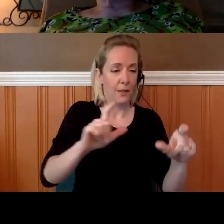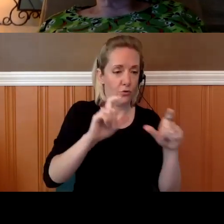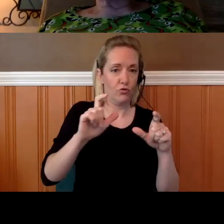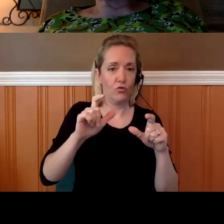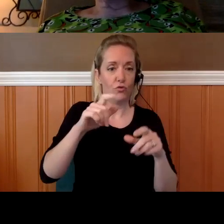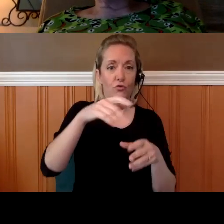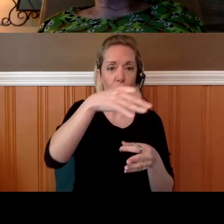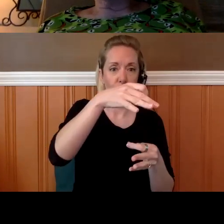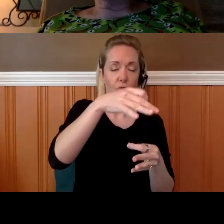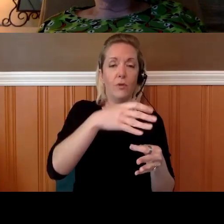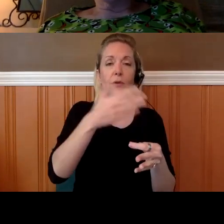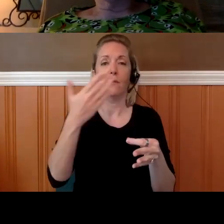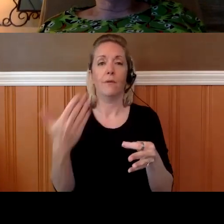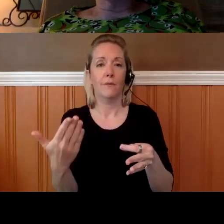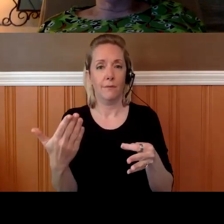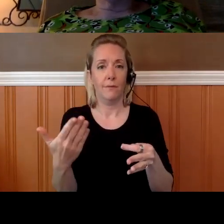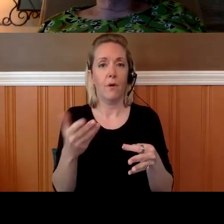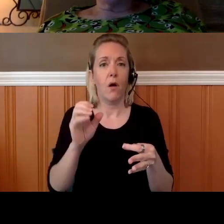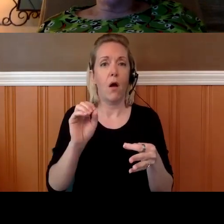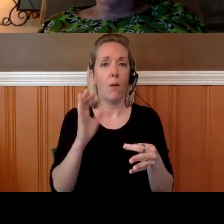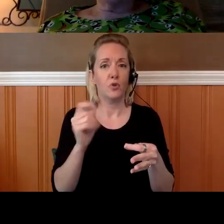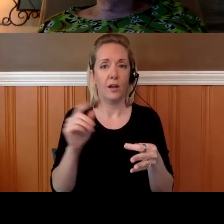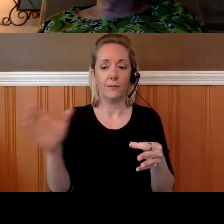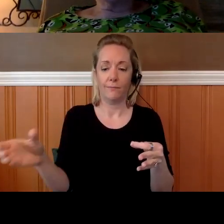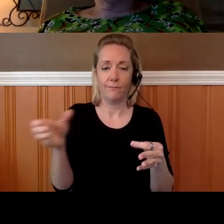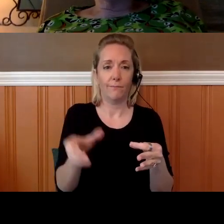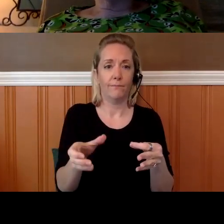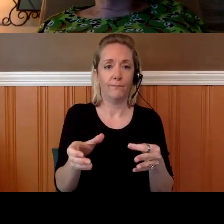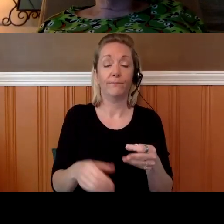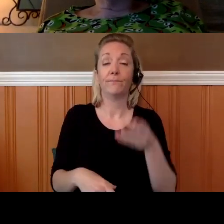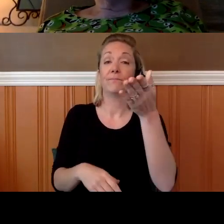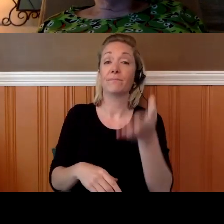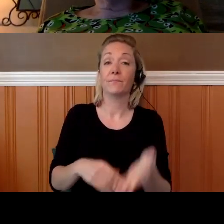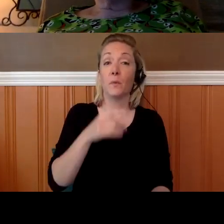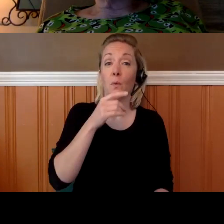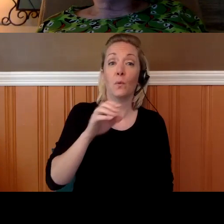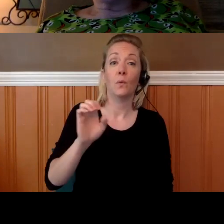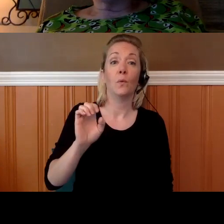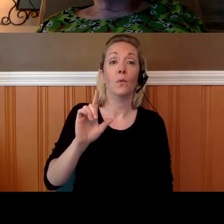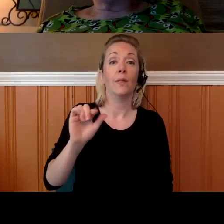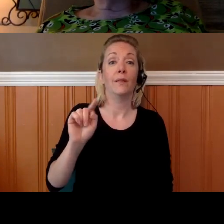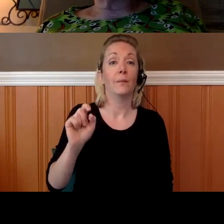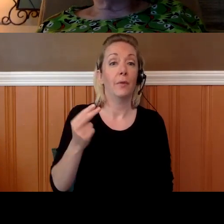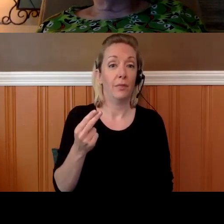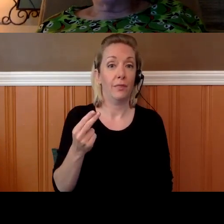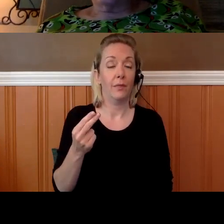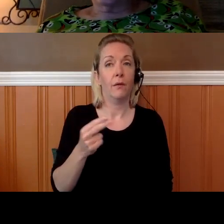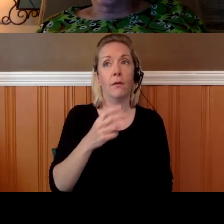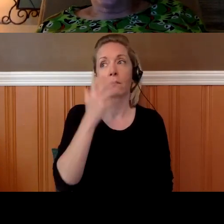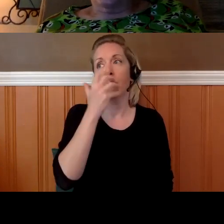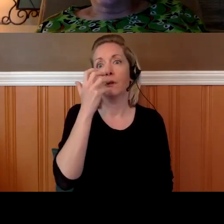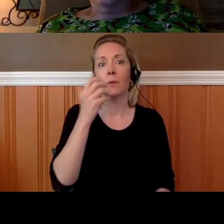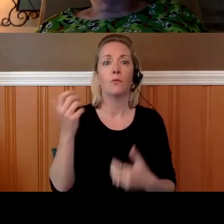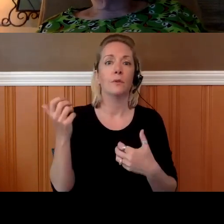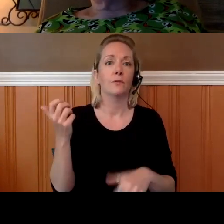So this is Elizabeth, who loved the guitar and her daddy playing